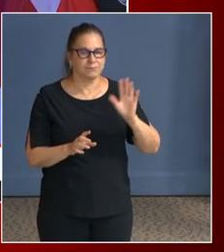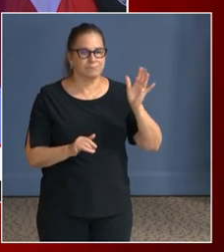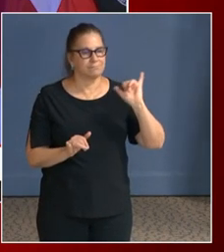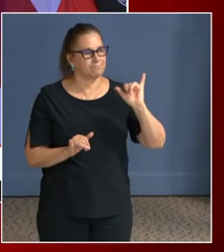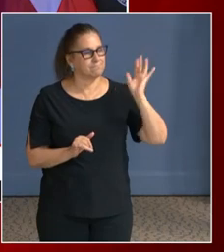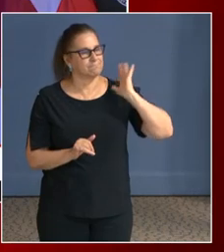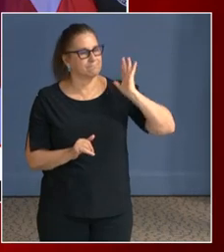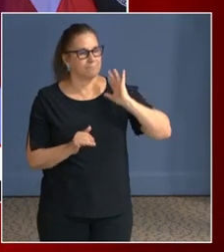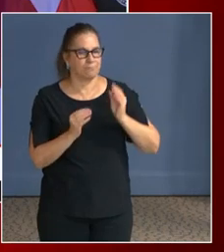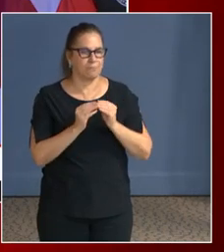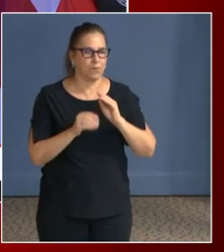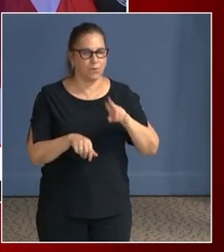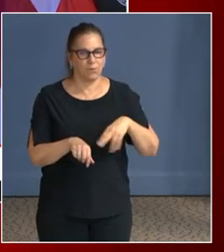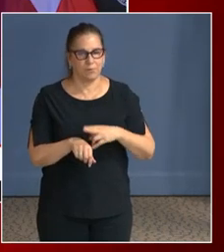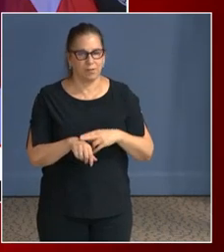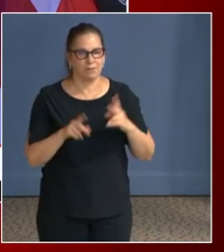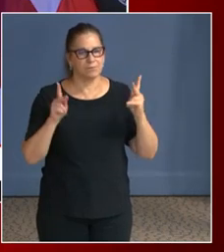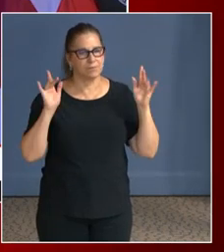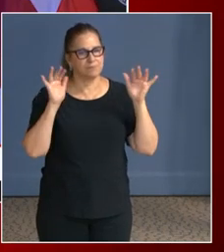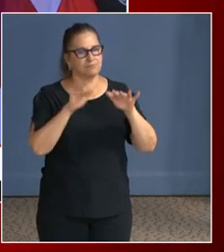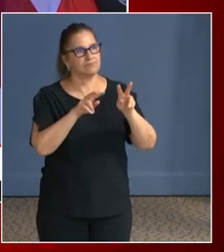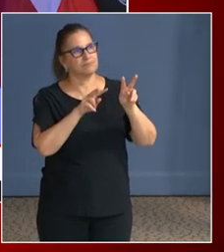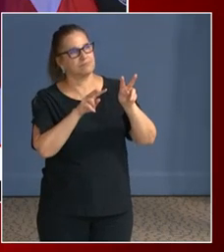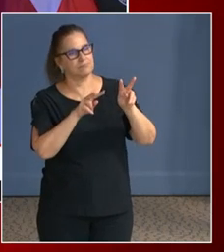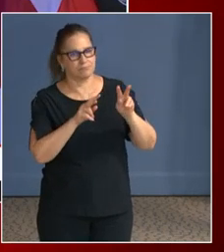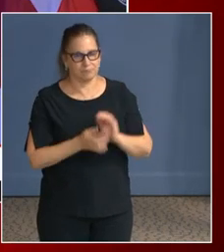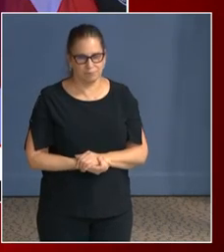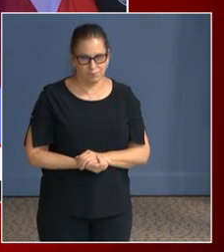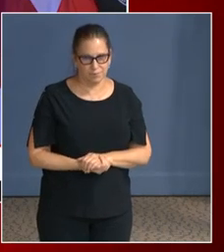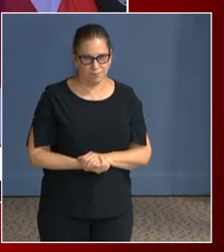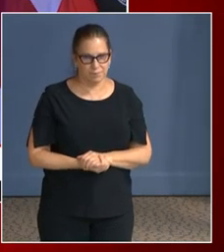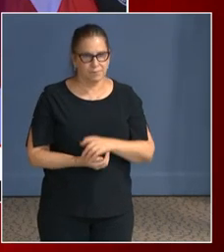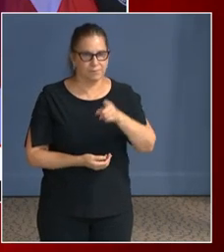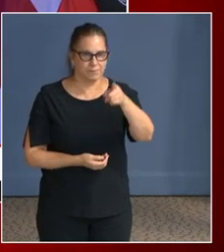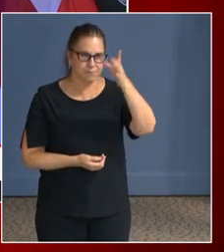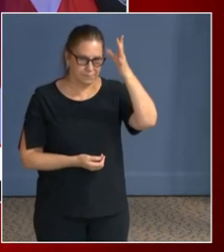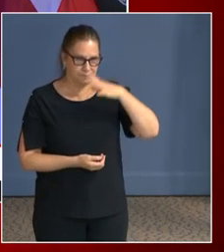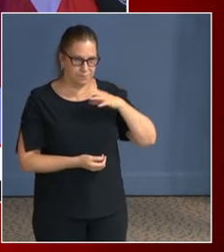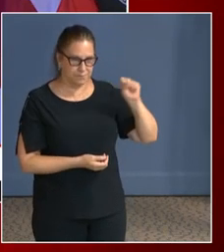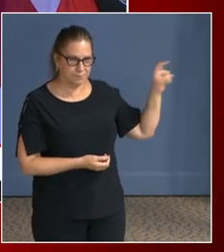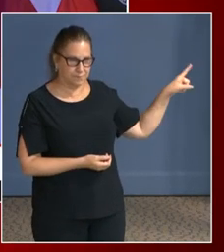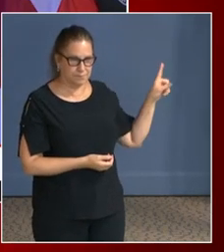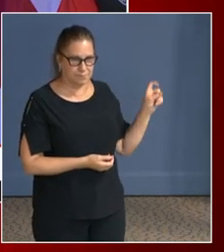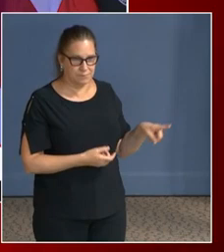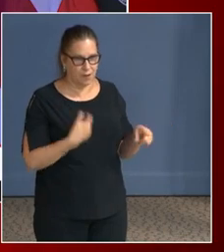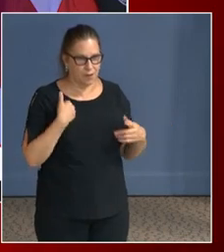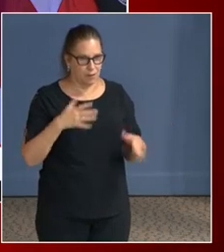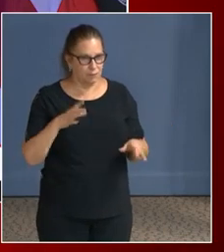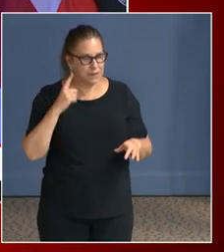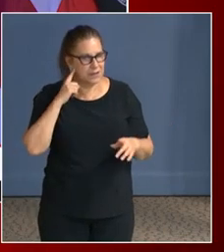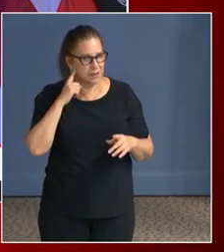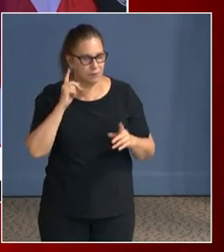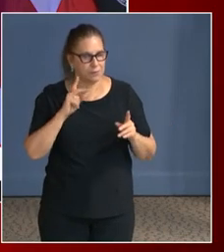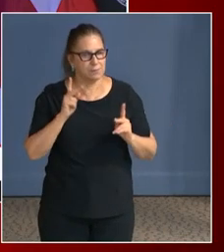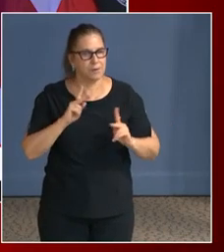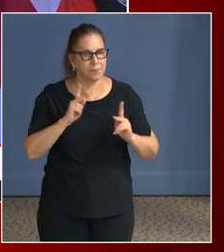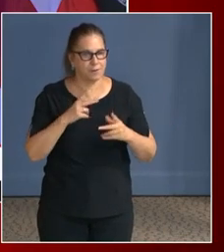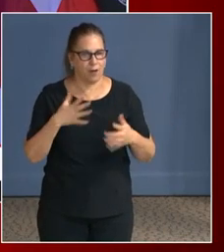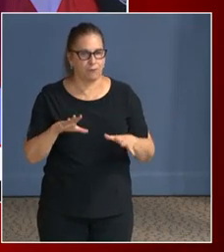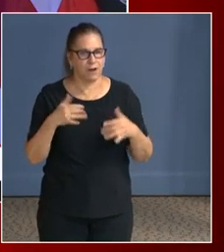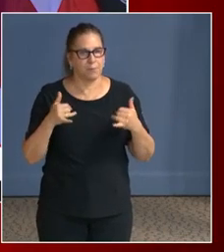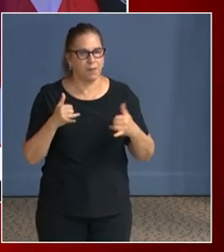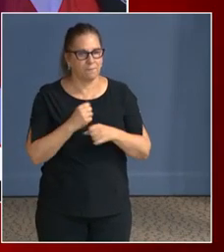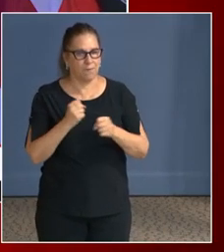Yes. So, on the question of fireworks, I hear a lot of fireworks in my neighborhood, things that pop. Are the police